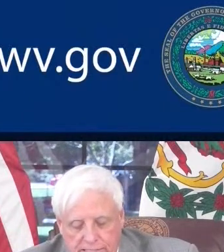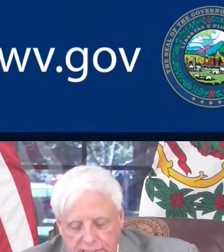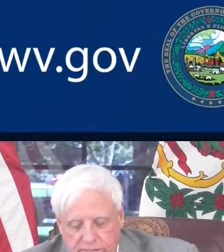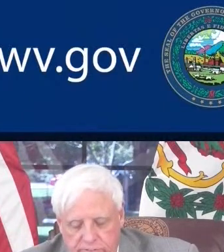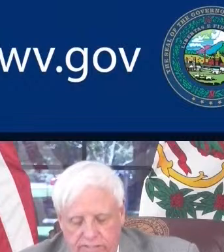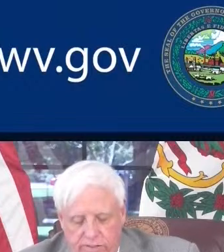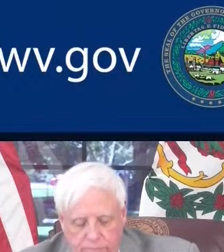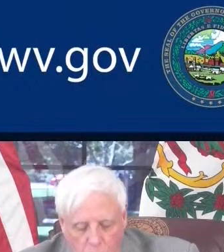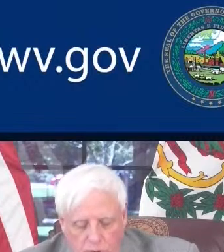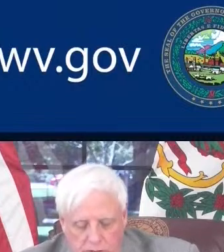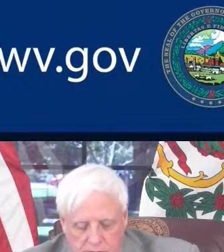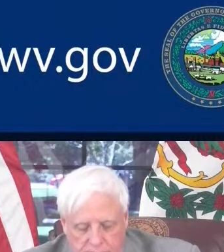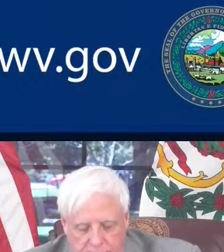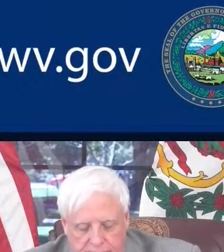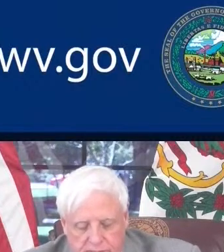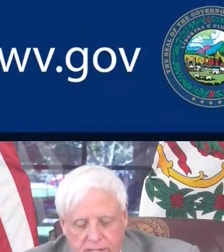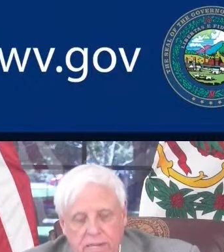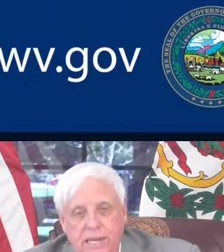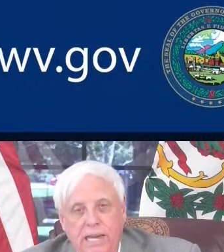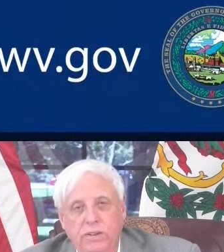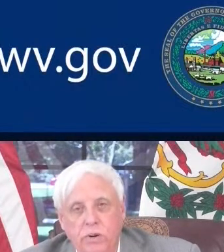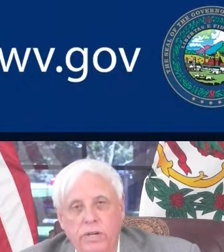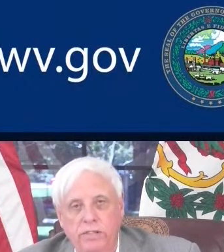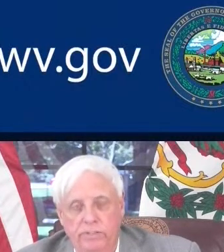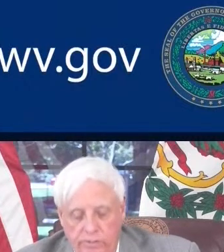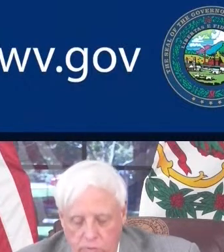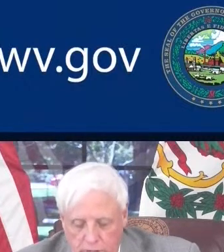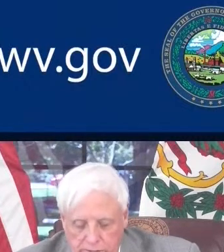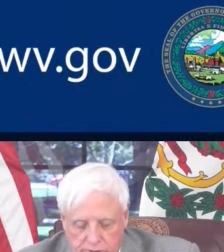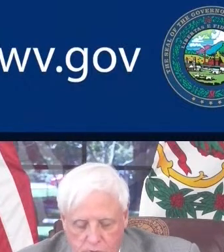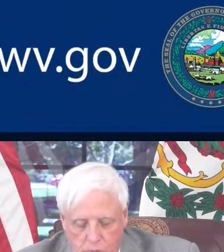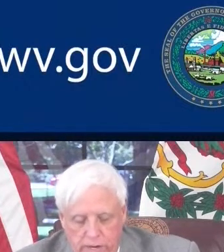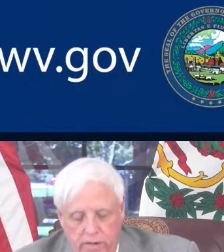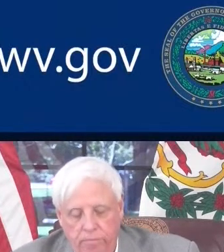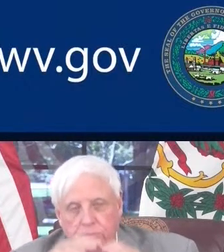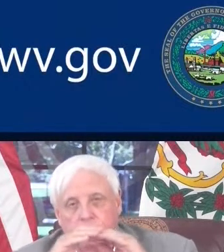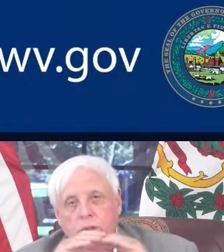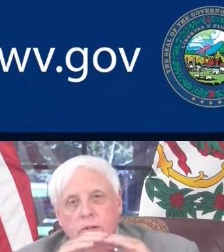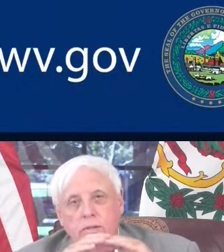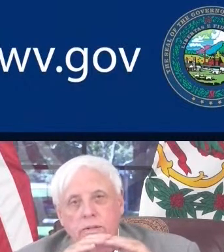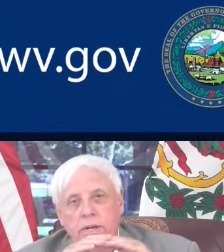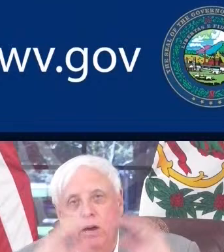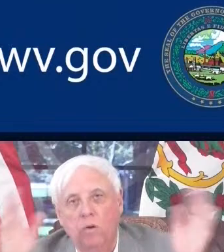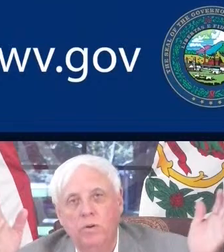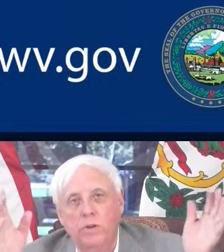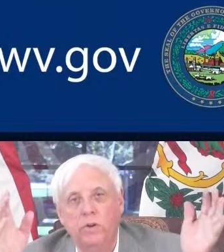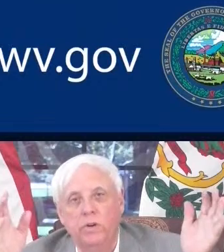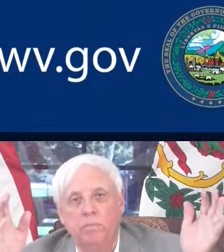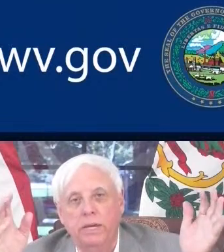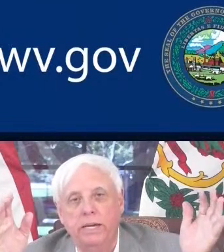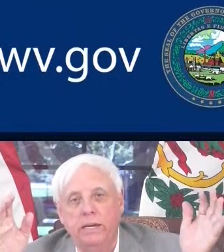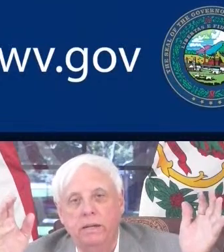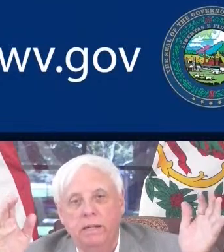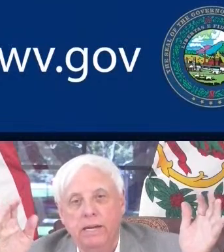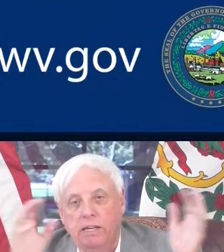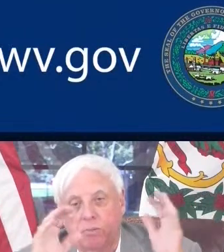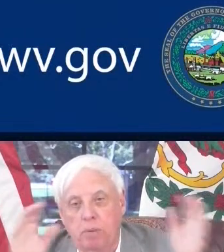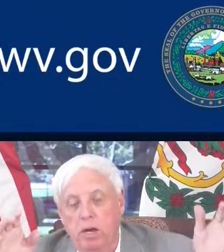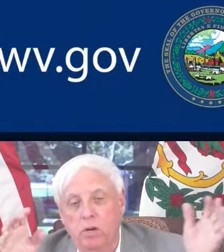you're 18 to 64 years of age and you're in a situation to where, you know, you could